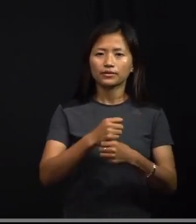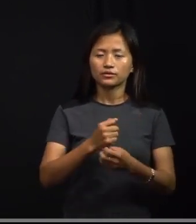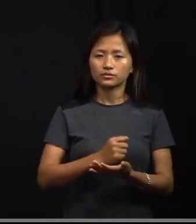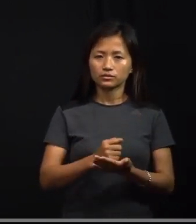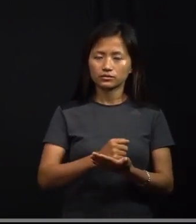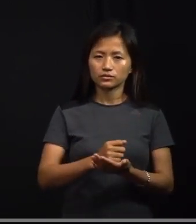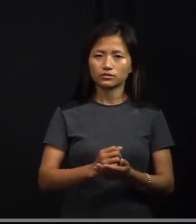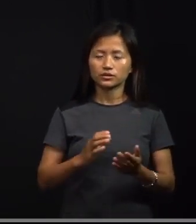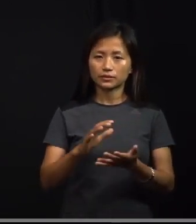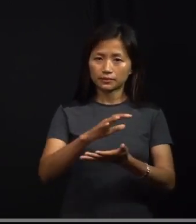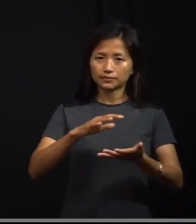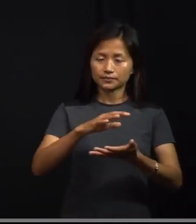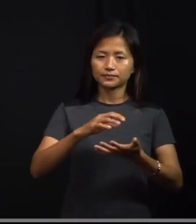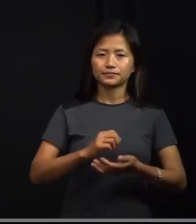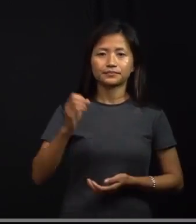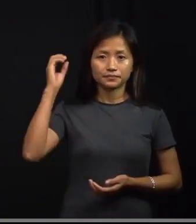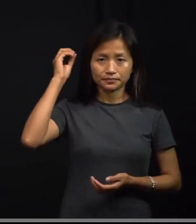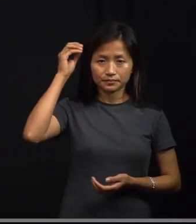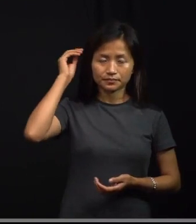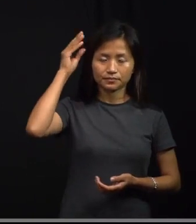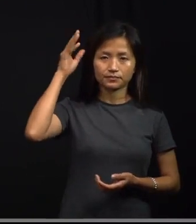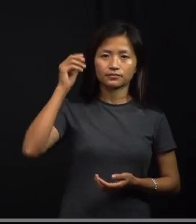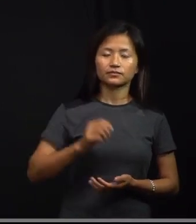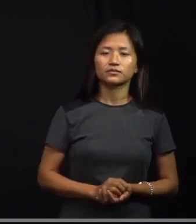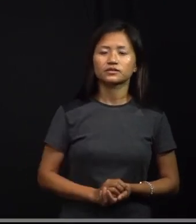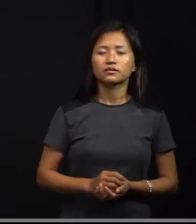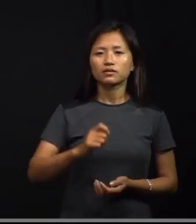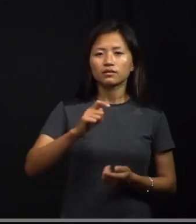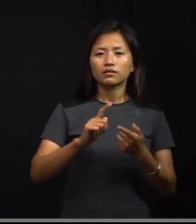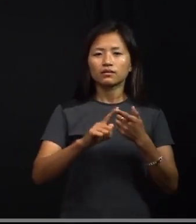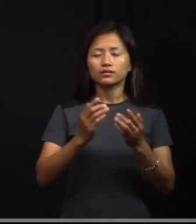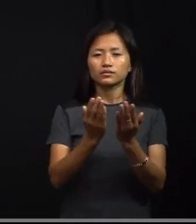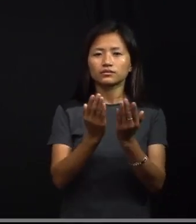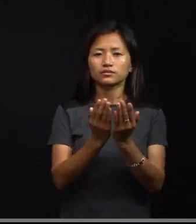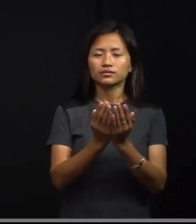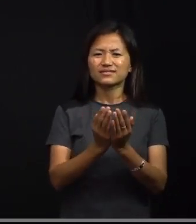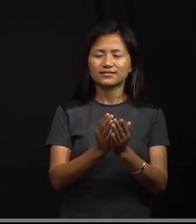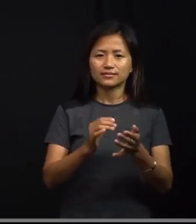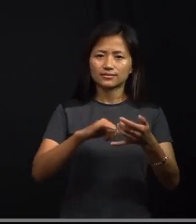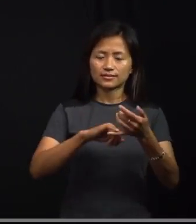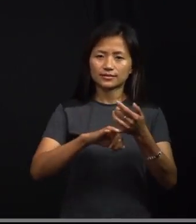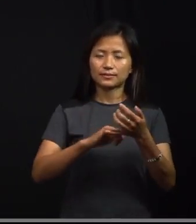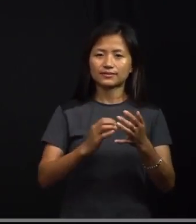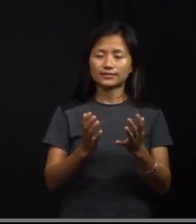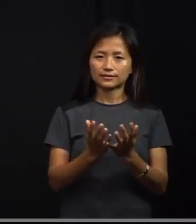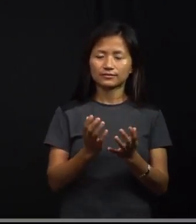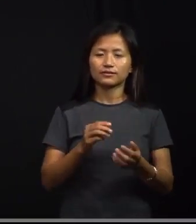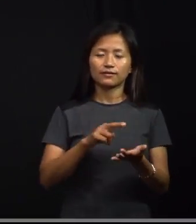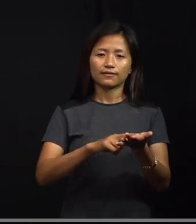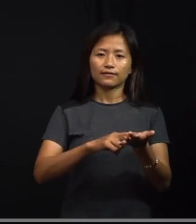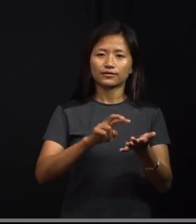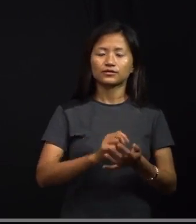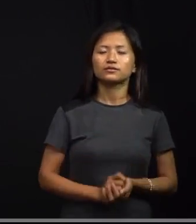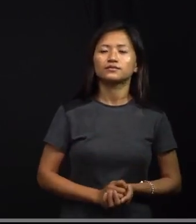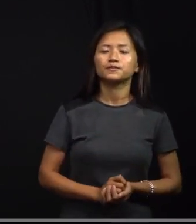the concepts, right? So that is why education should be systematic in nature, isn't it? So that is